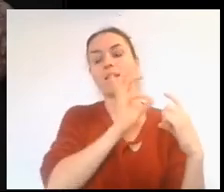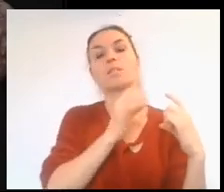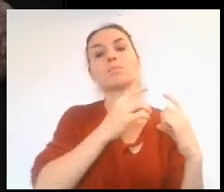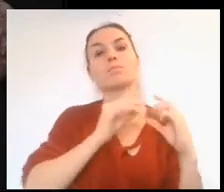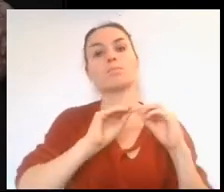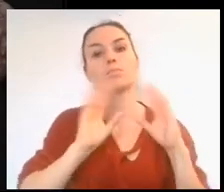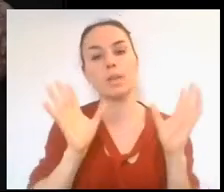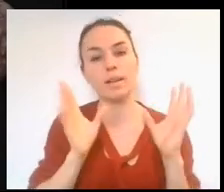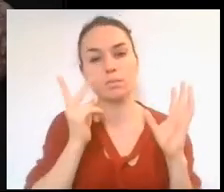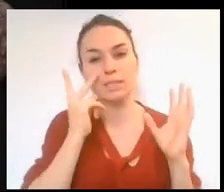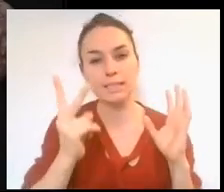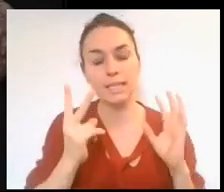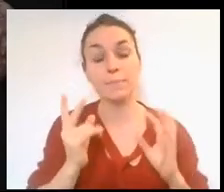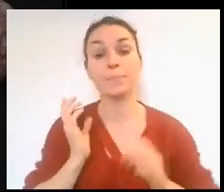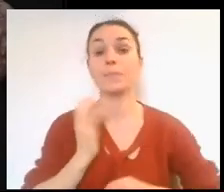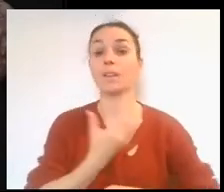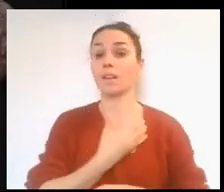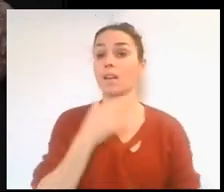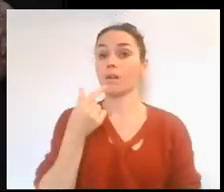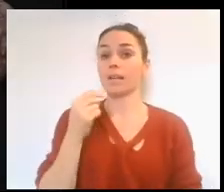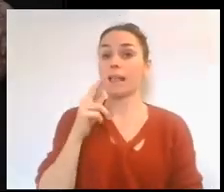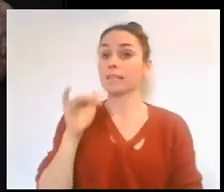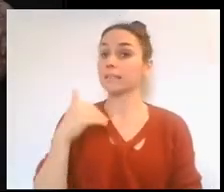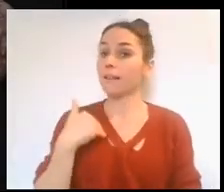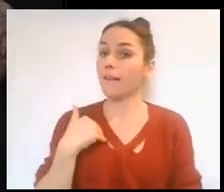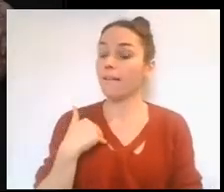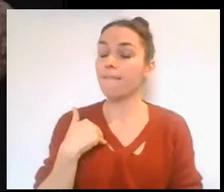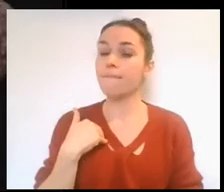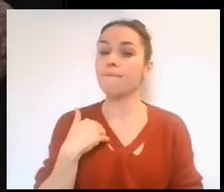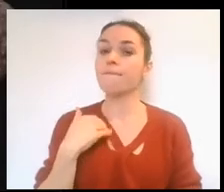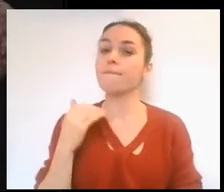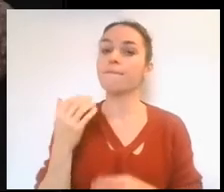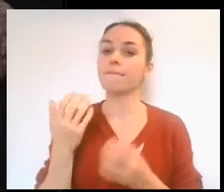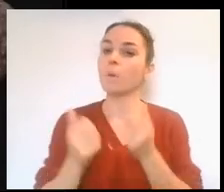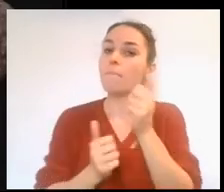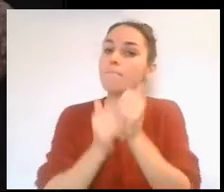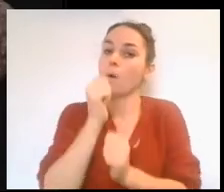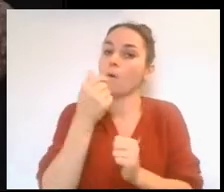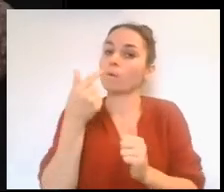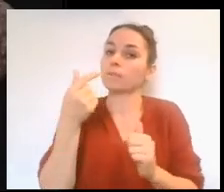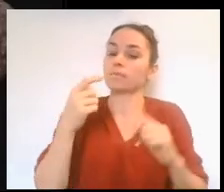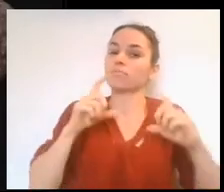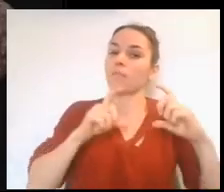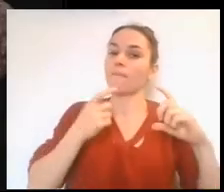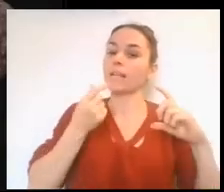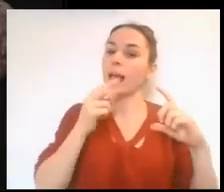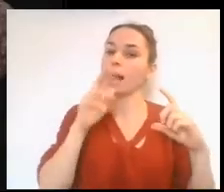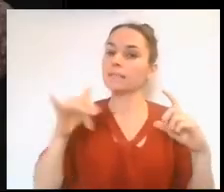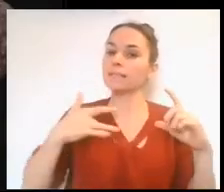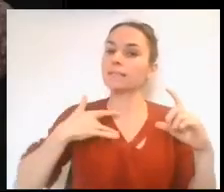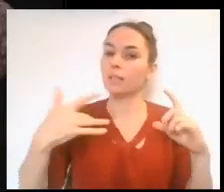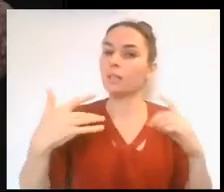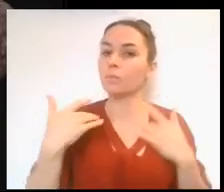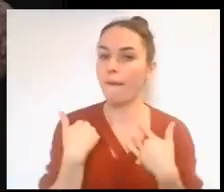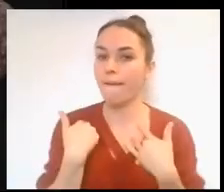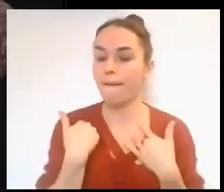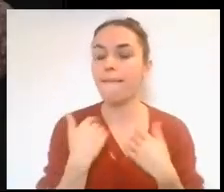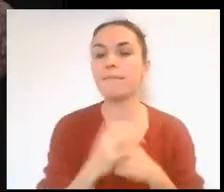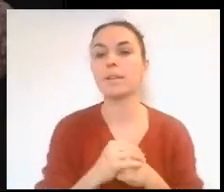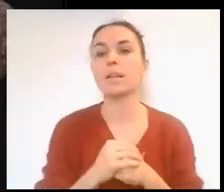one. Most galaxies like the Milky Way tend to have them. The point is, a galaxy